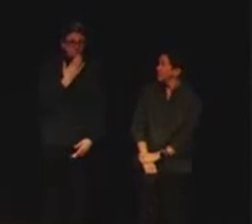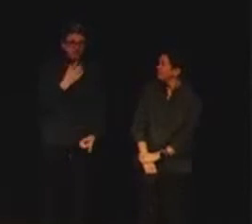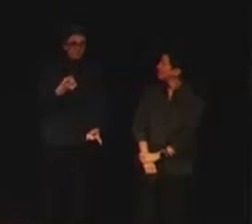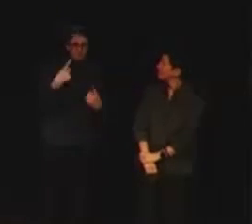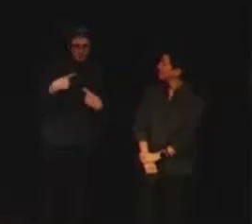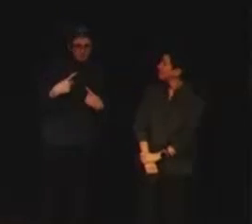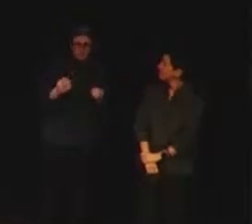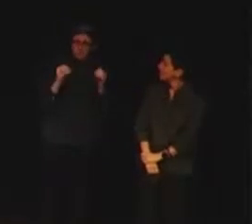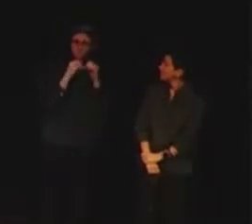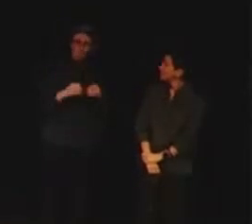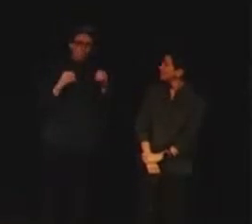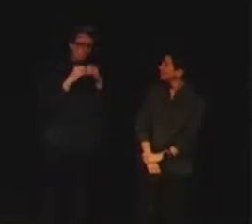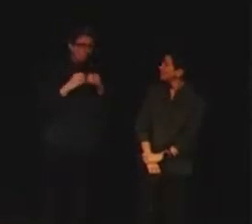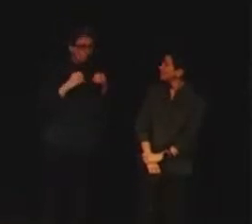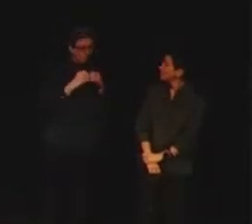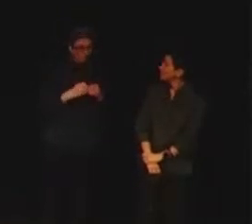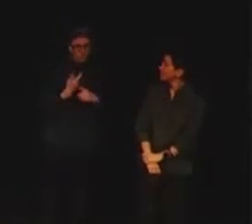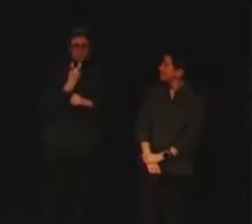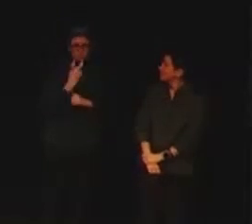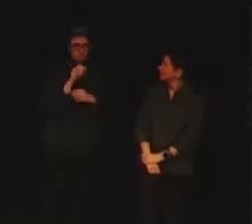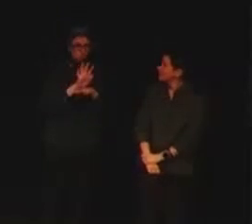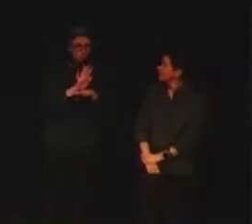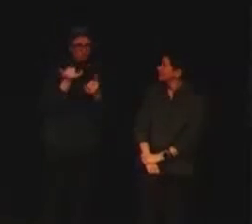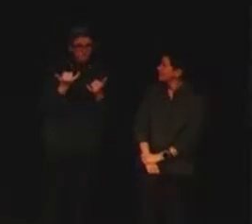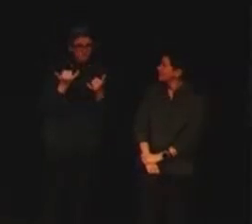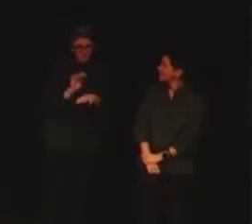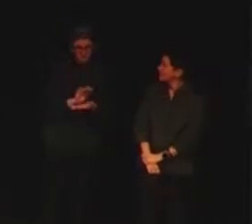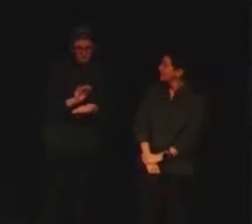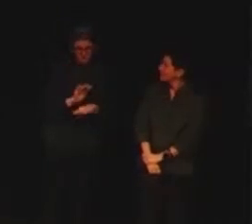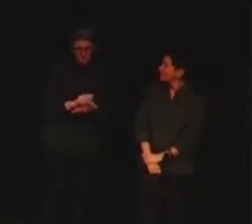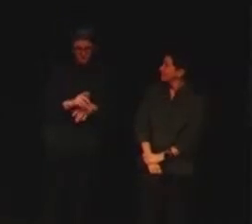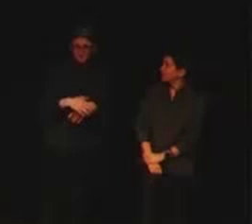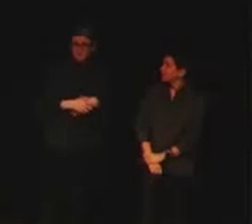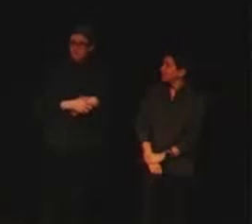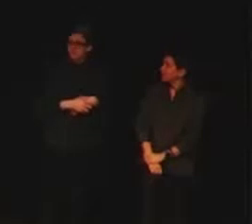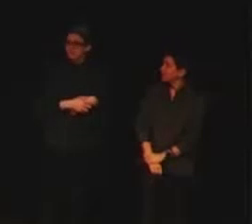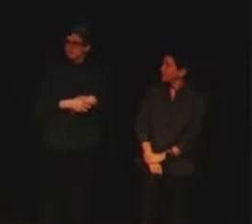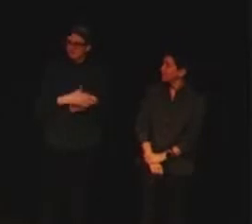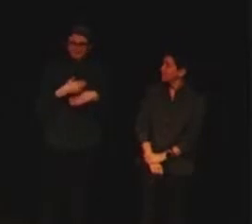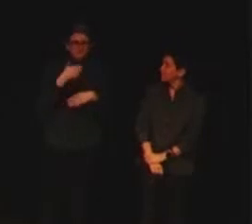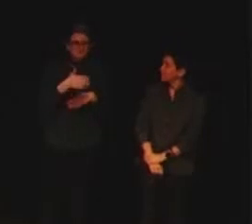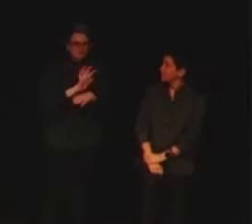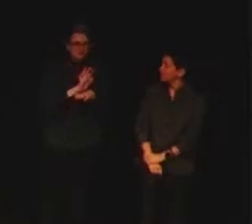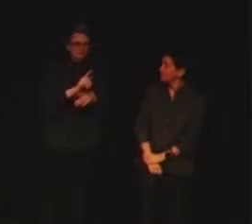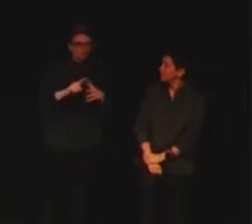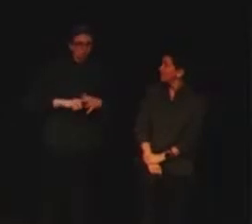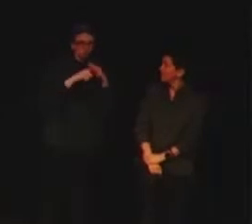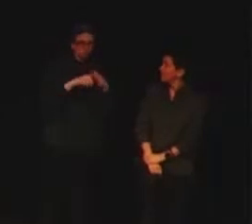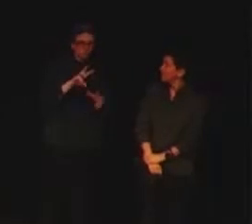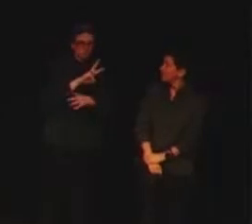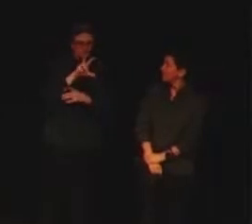There's much, much more. We still have two more films here tonight coming up. Our next film here at 6:30 is